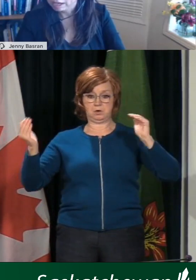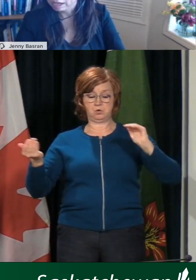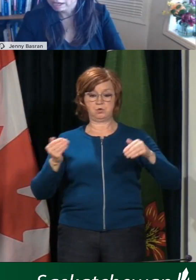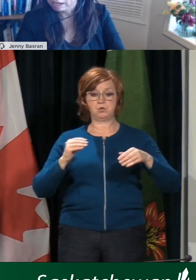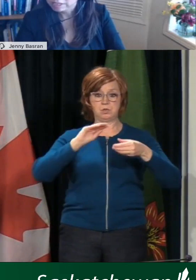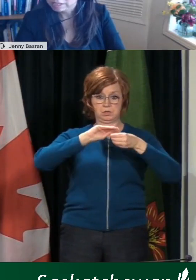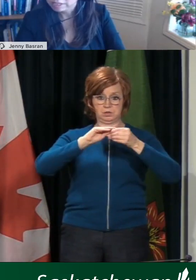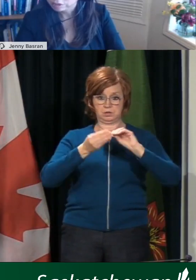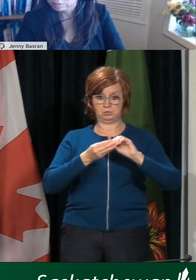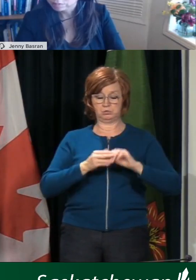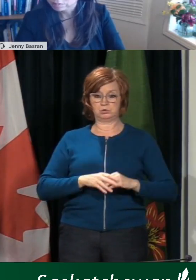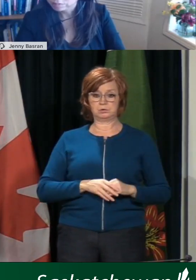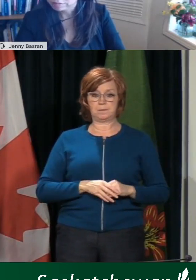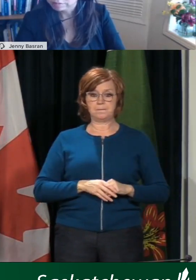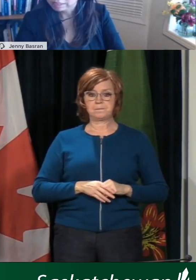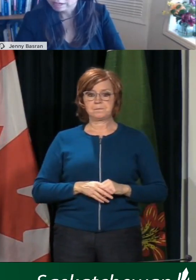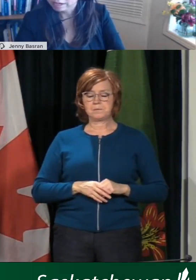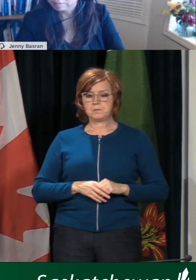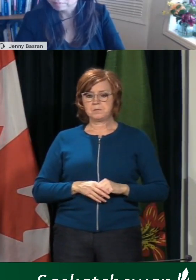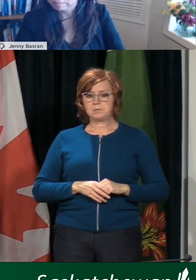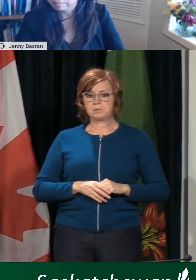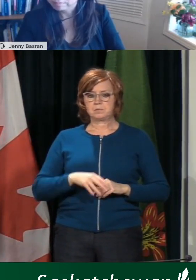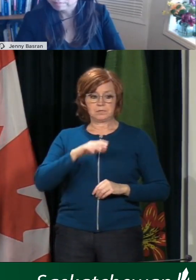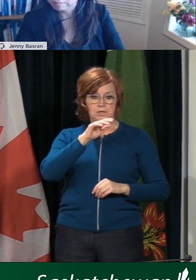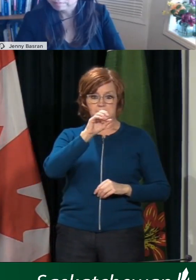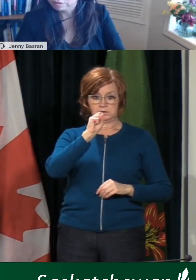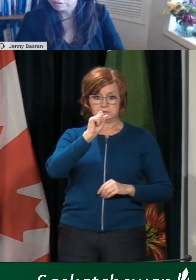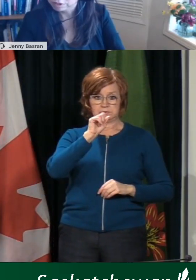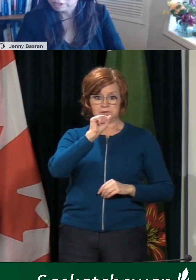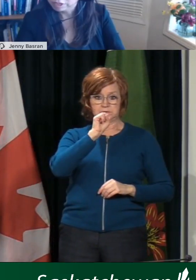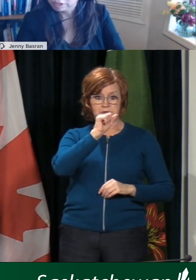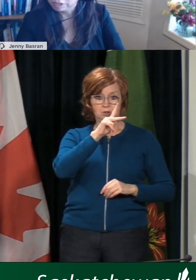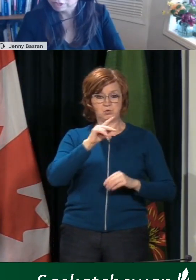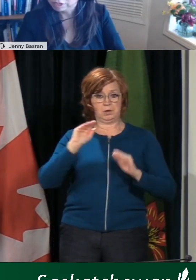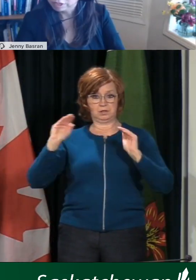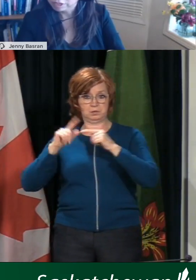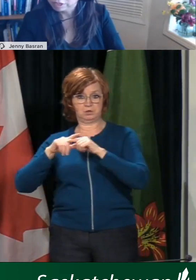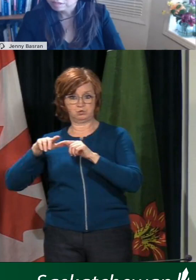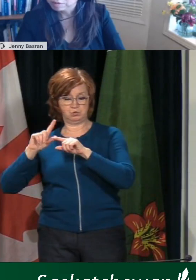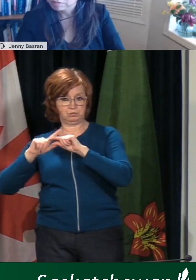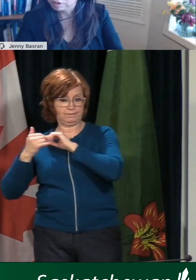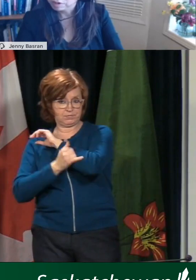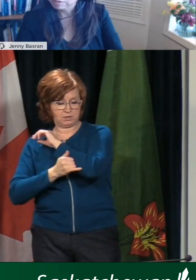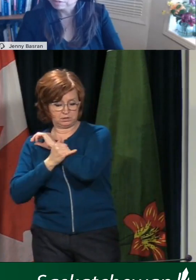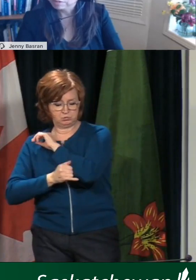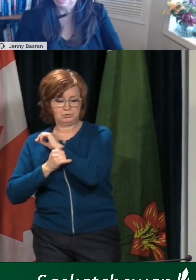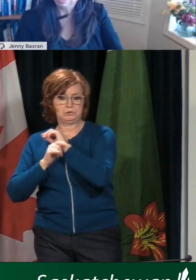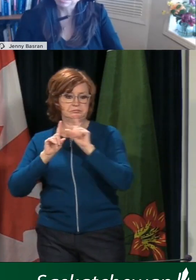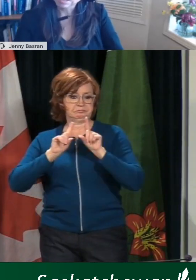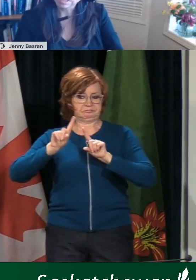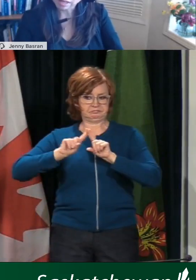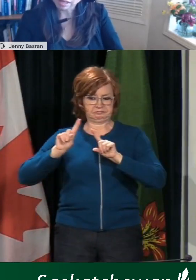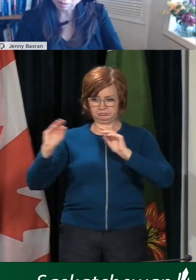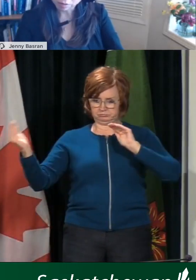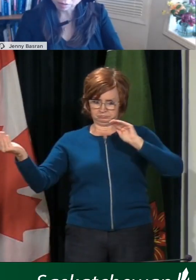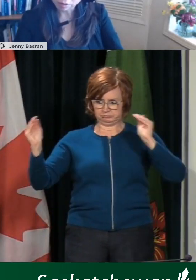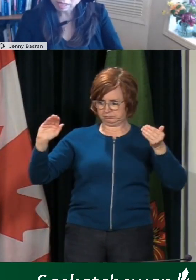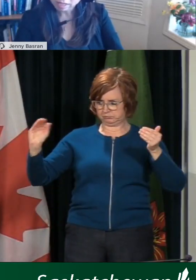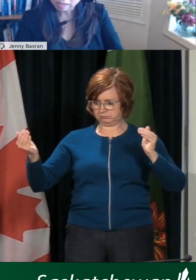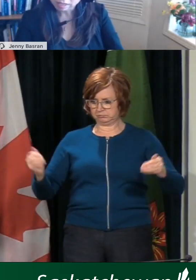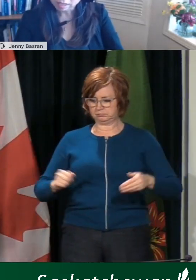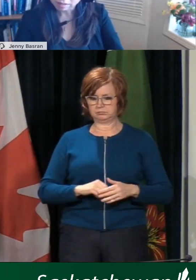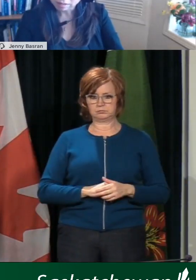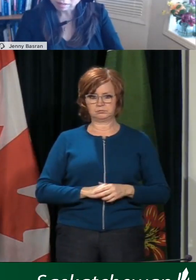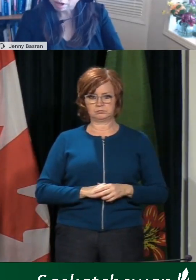if scenarios with the different parts of the world. And as I said before, we're now using that number in